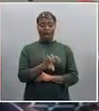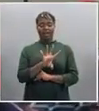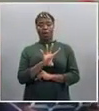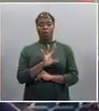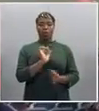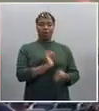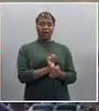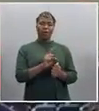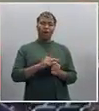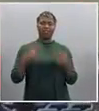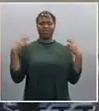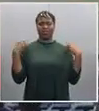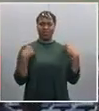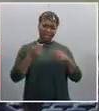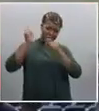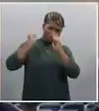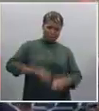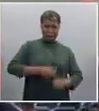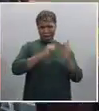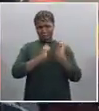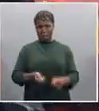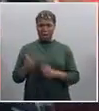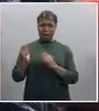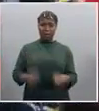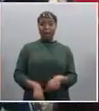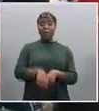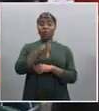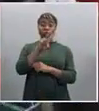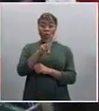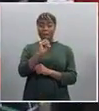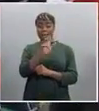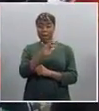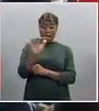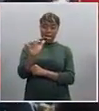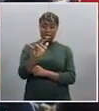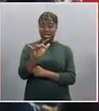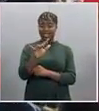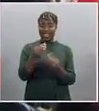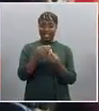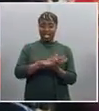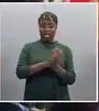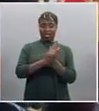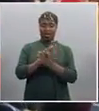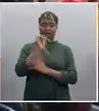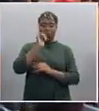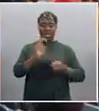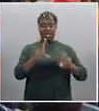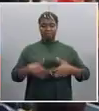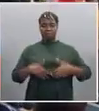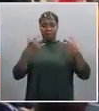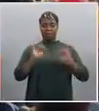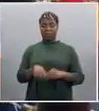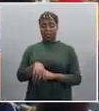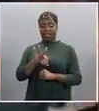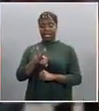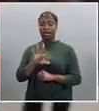security guard was injured and damage was estimated at more than 2 million rand when angry Kaizer Chiefs fans stormed the field. The 3 new suspects